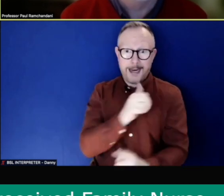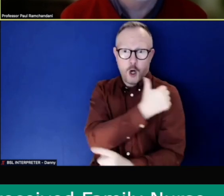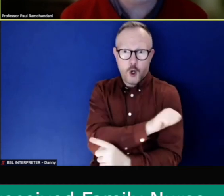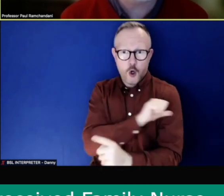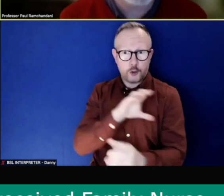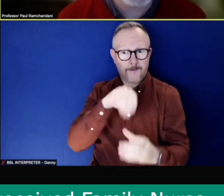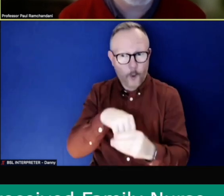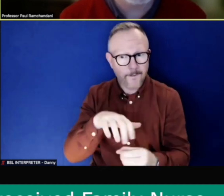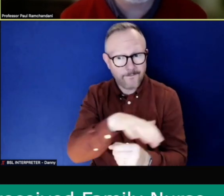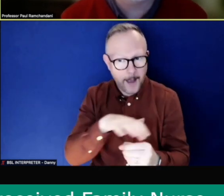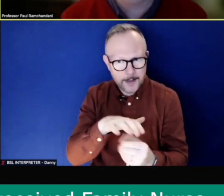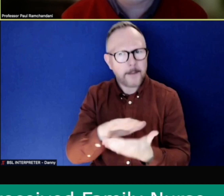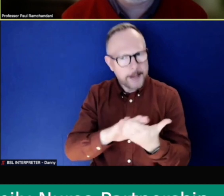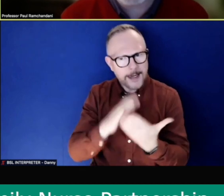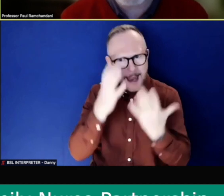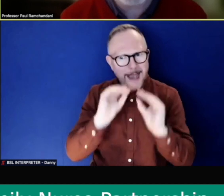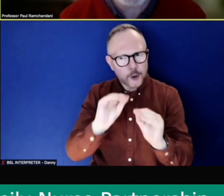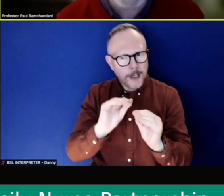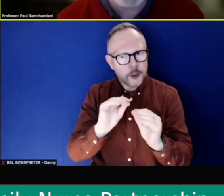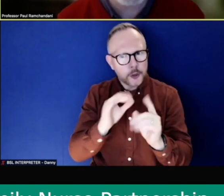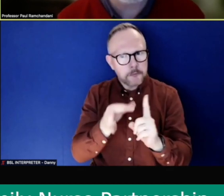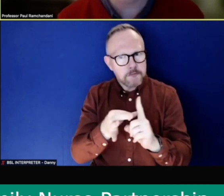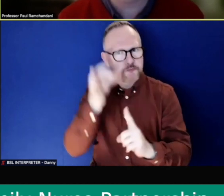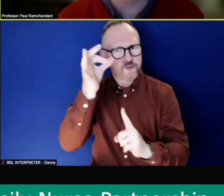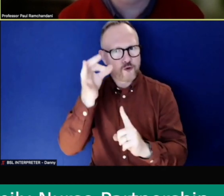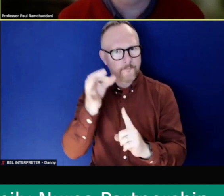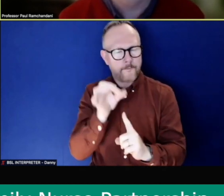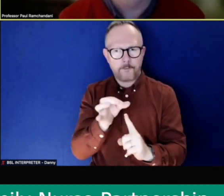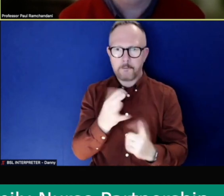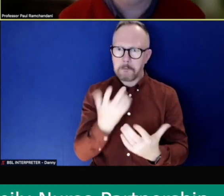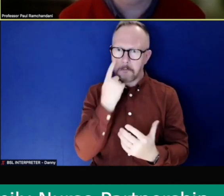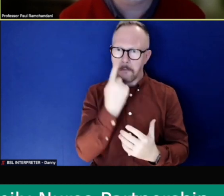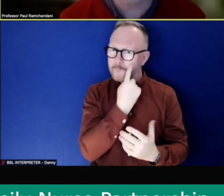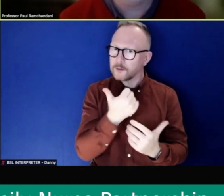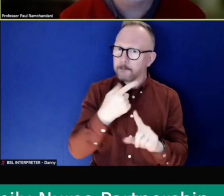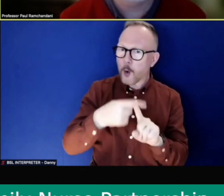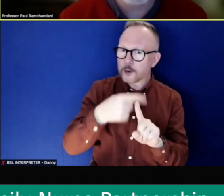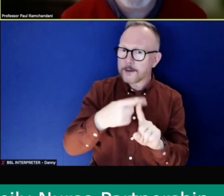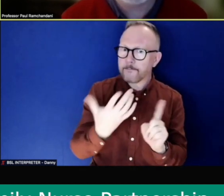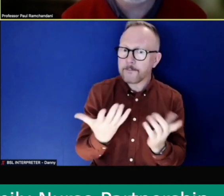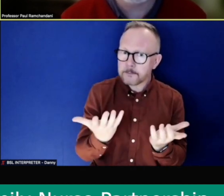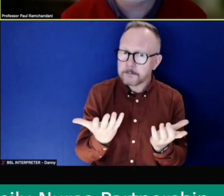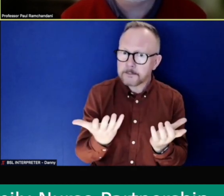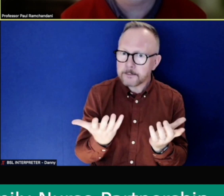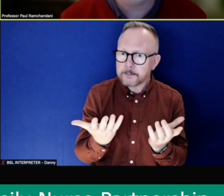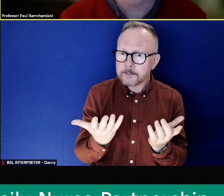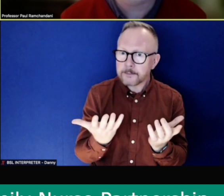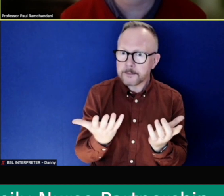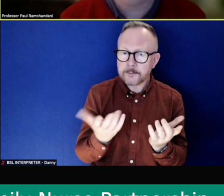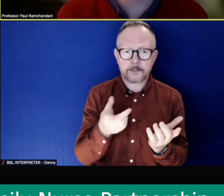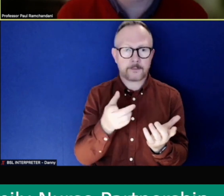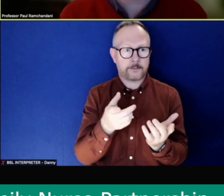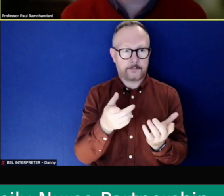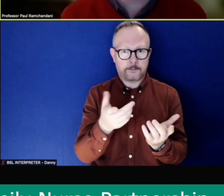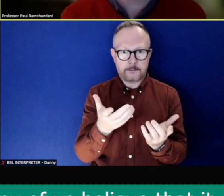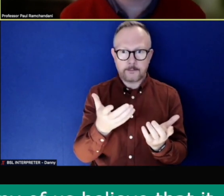care. So this is promising. It's disappointing in a way, I suppose, that the Family Nurse Partnership study didn't find effects